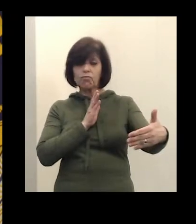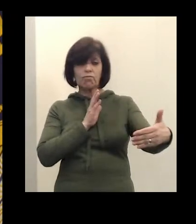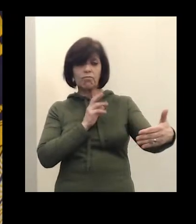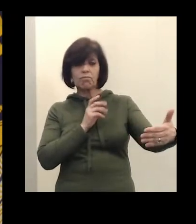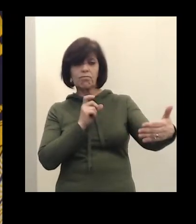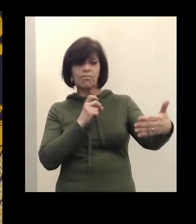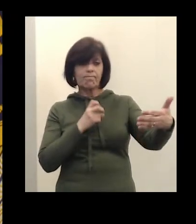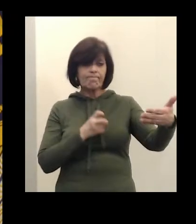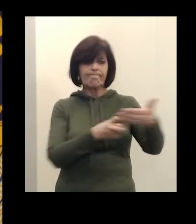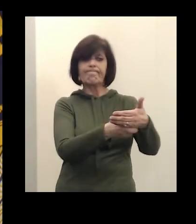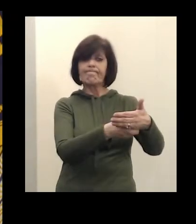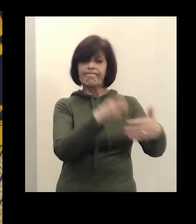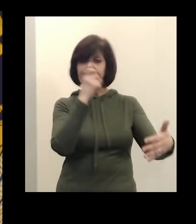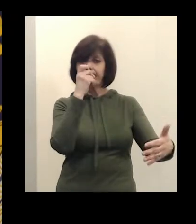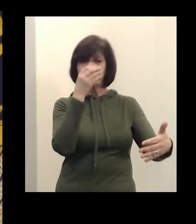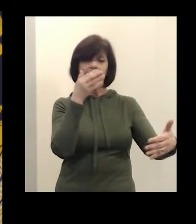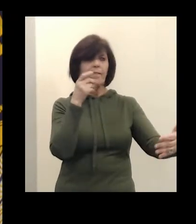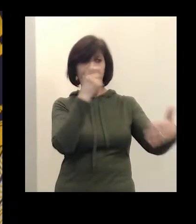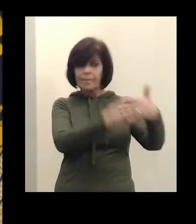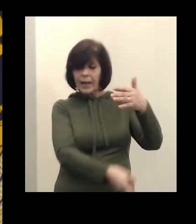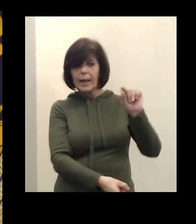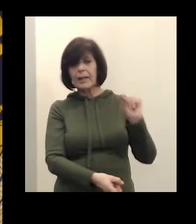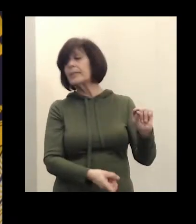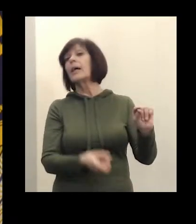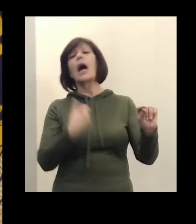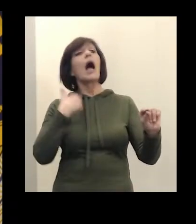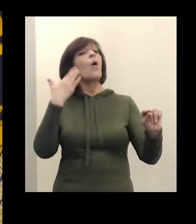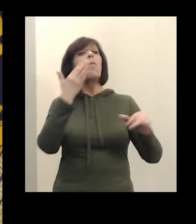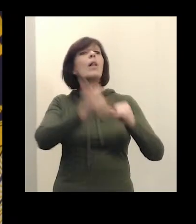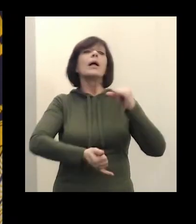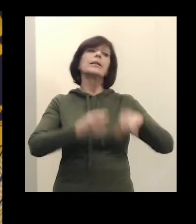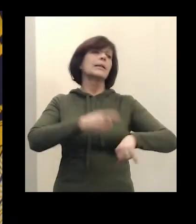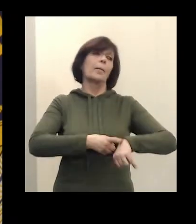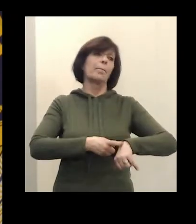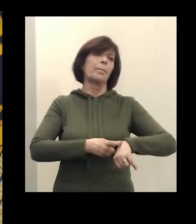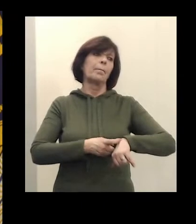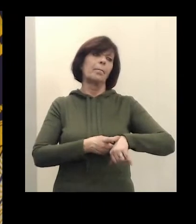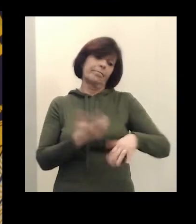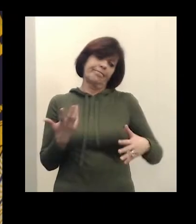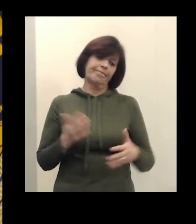a municipality, I hope it's the last. Let's put it at that.